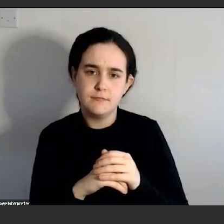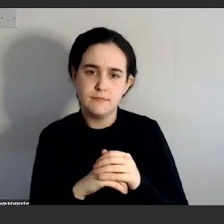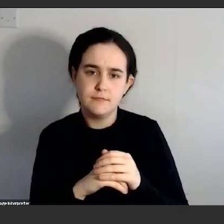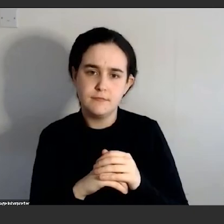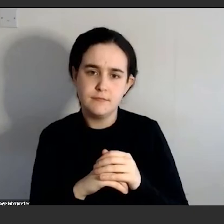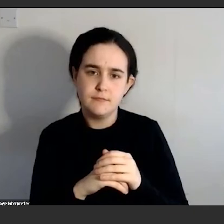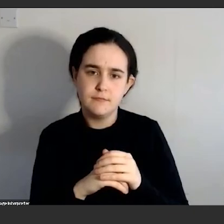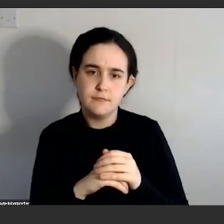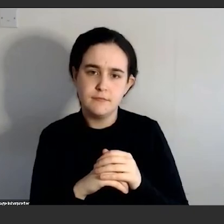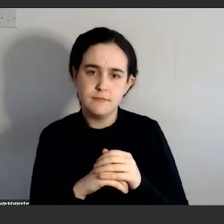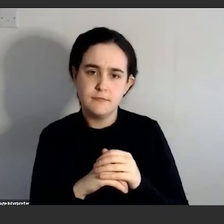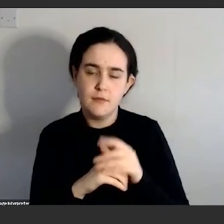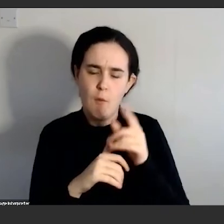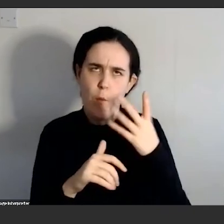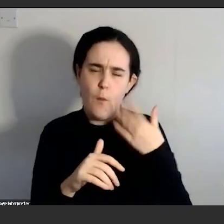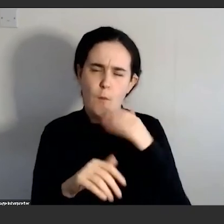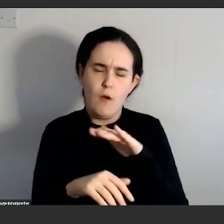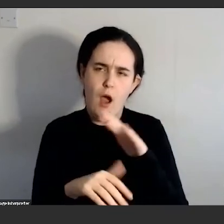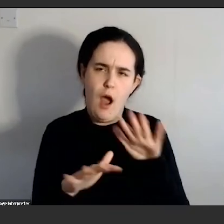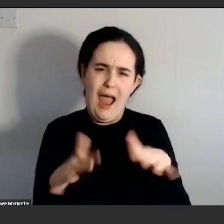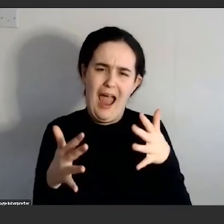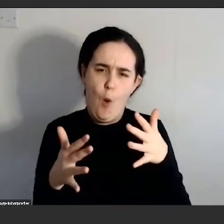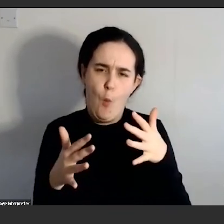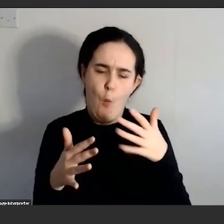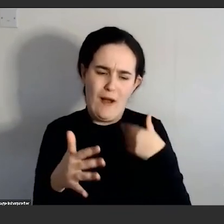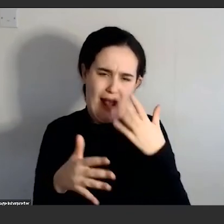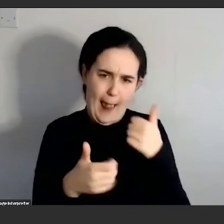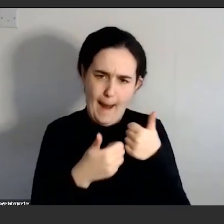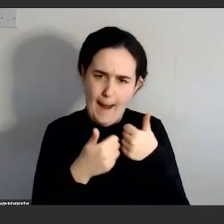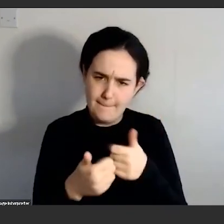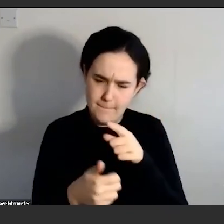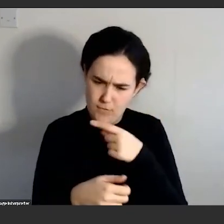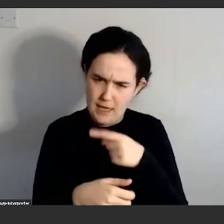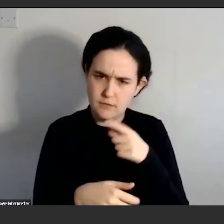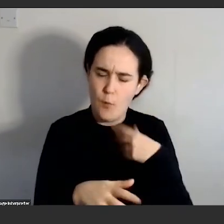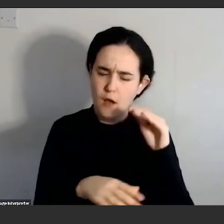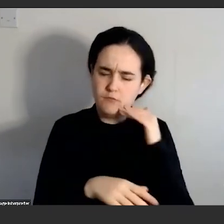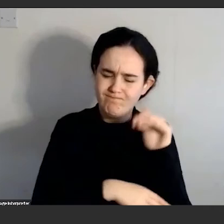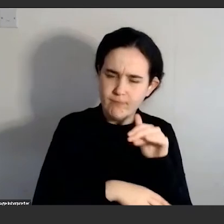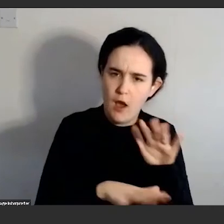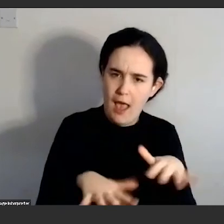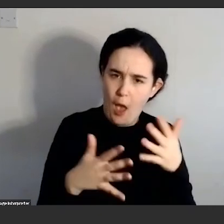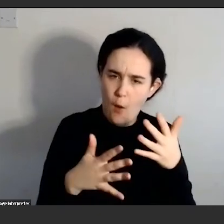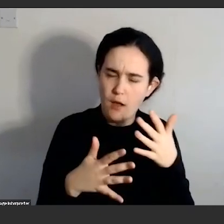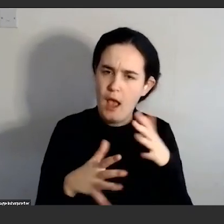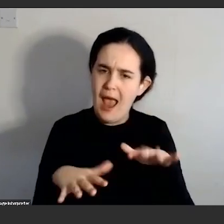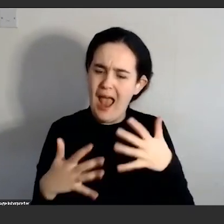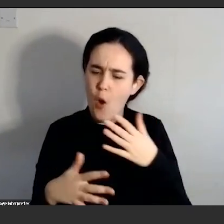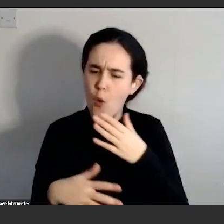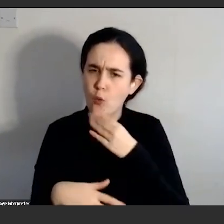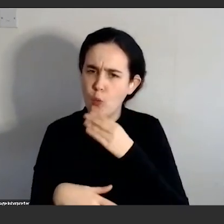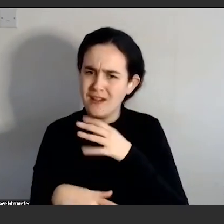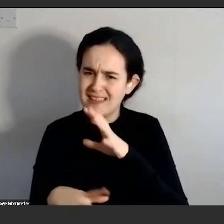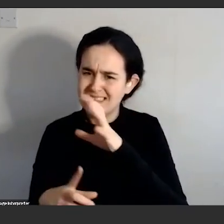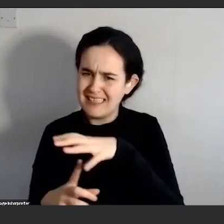Yes, I think it means that you need to cater for every single child. When you do, for example, let me go back to another very practical example.